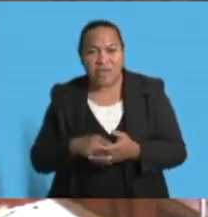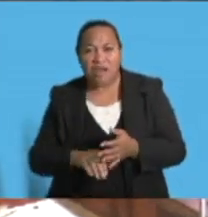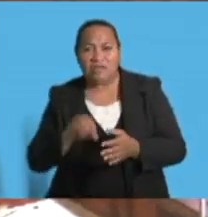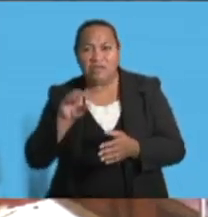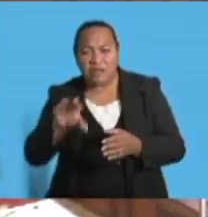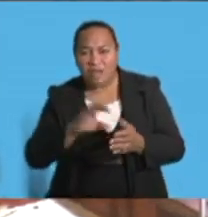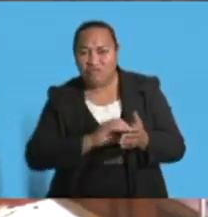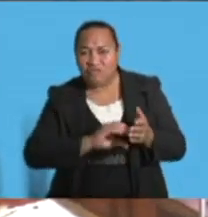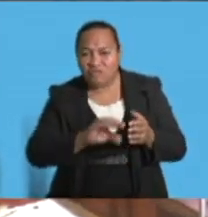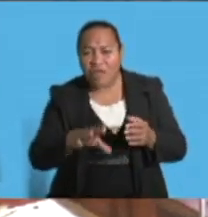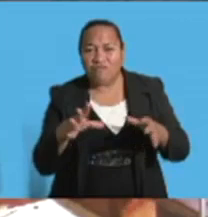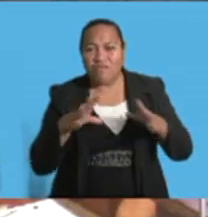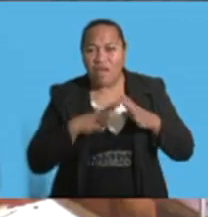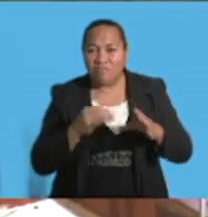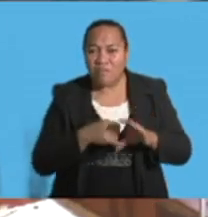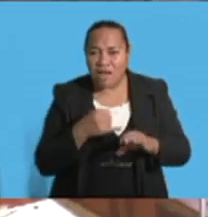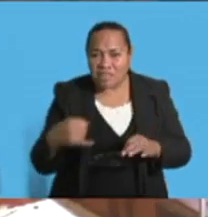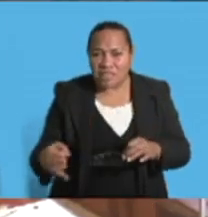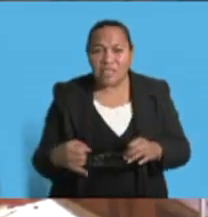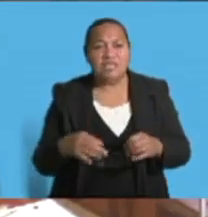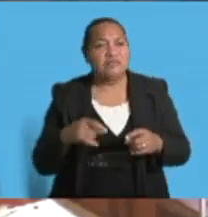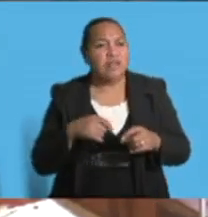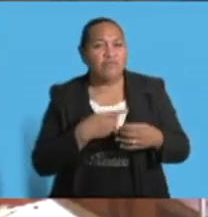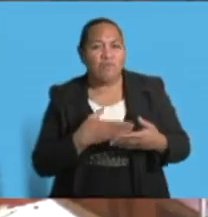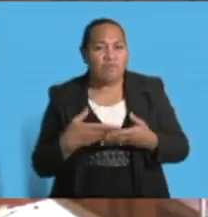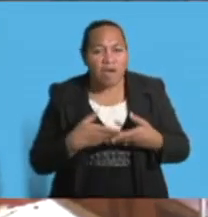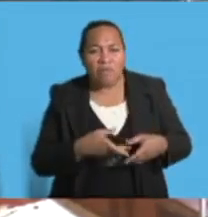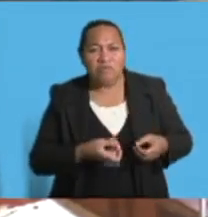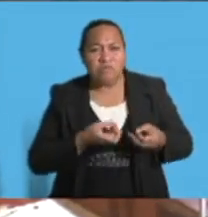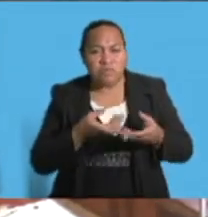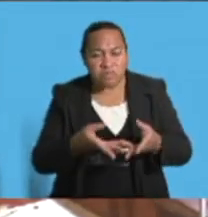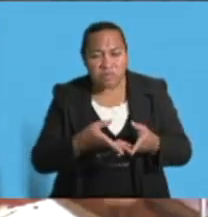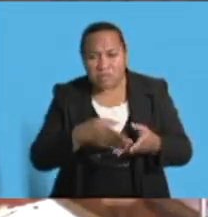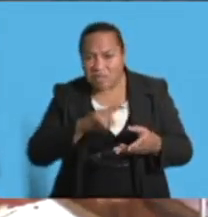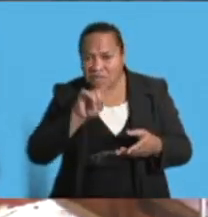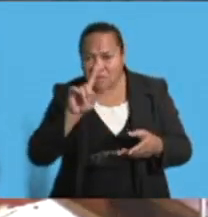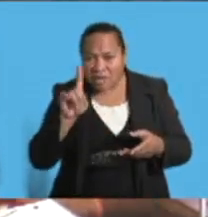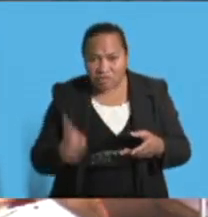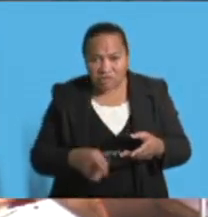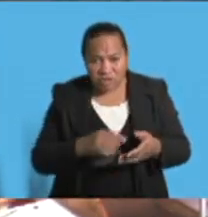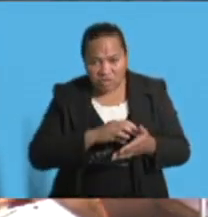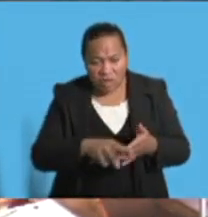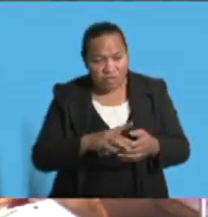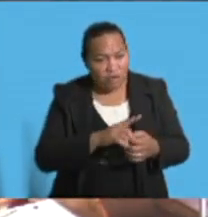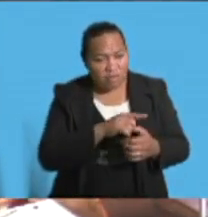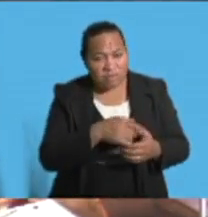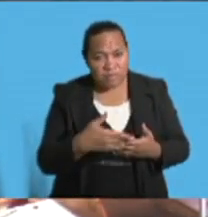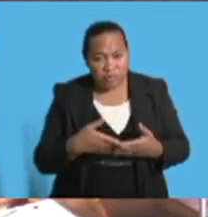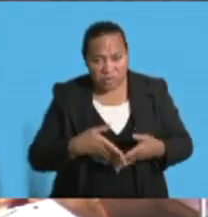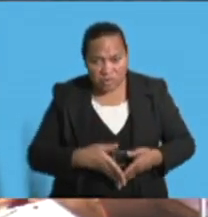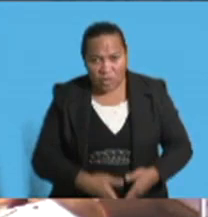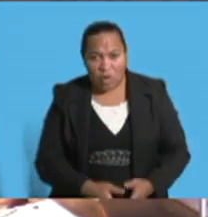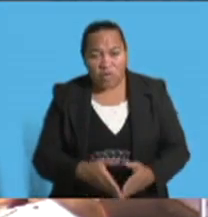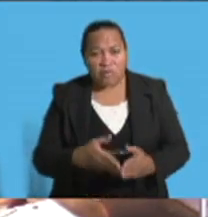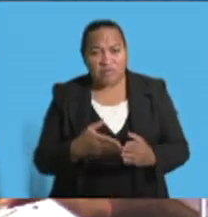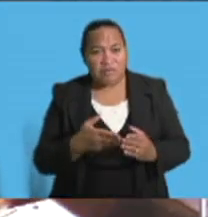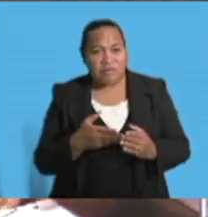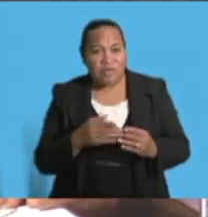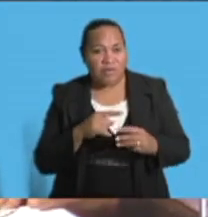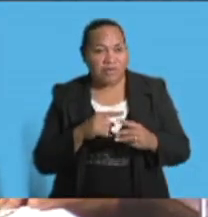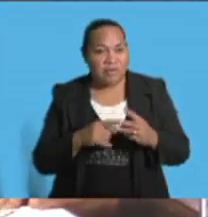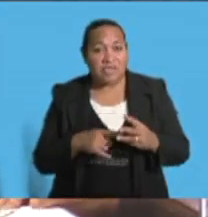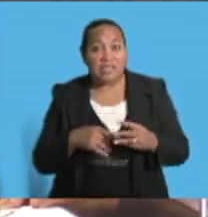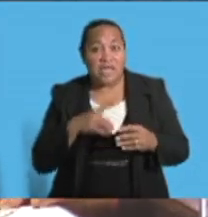charges, free medicine schemes, and now we give $1,000 per child who is born and registered with the BDM